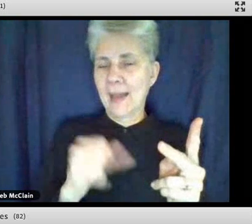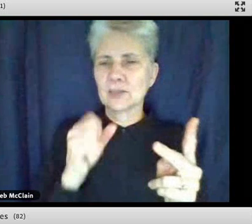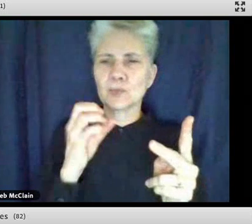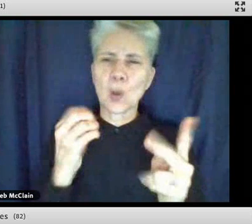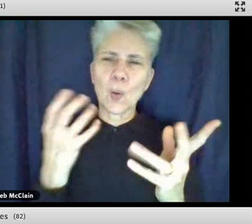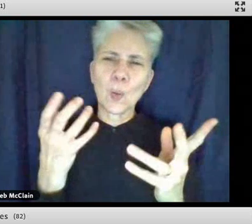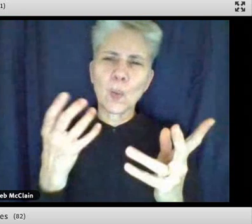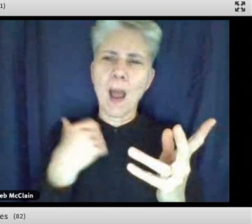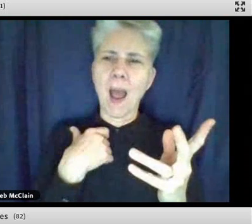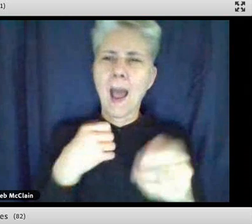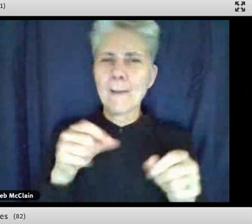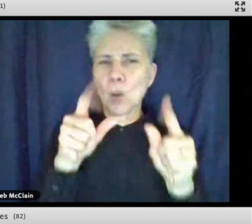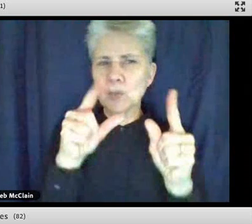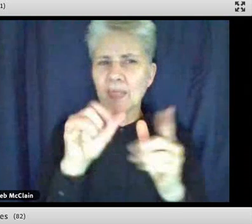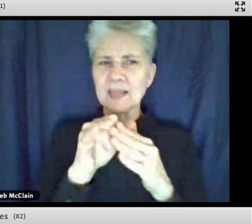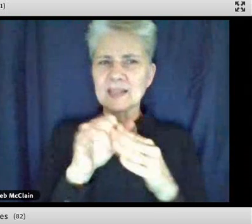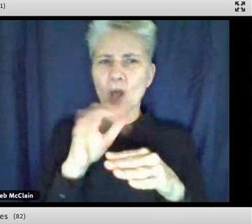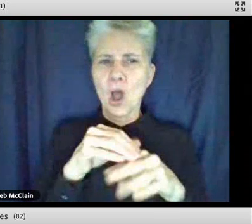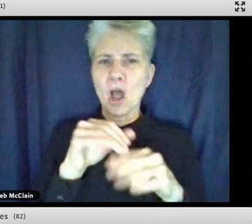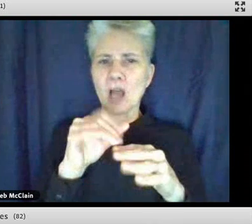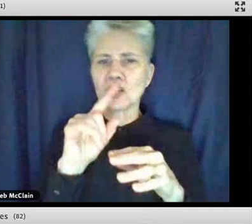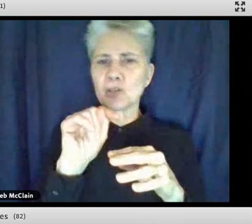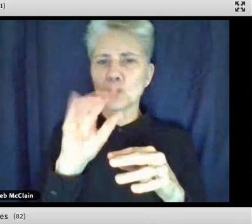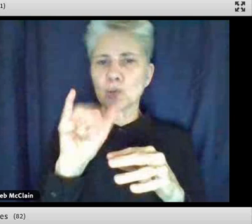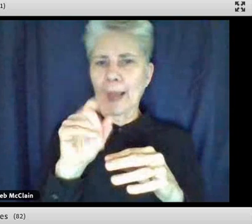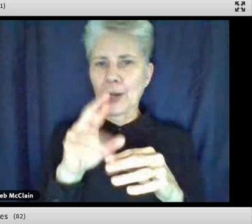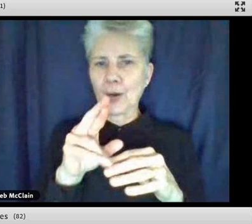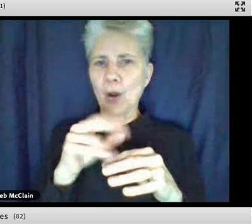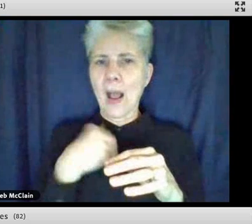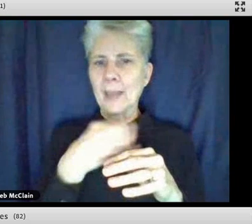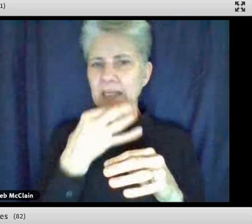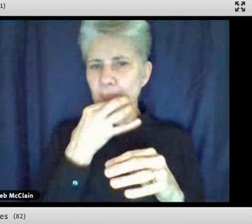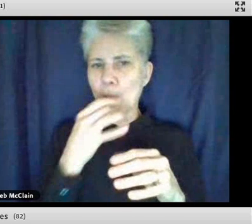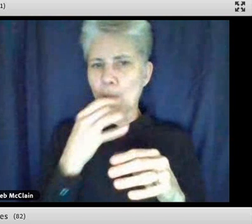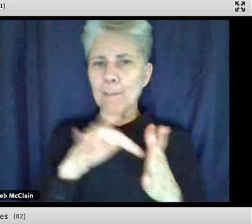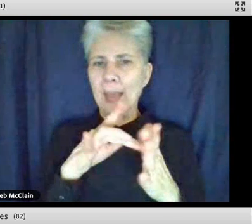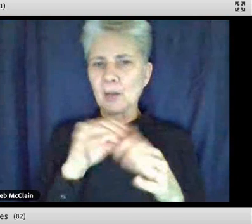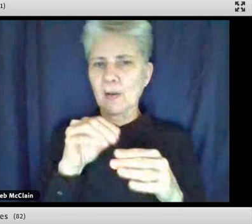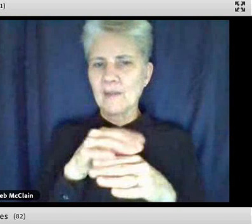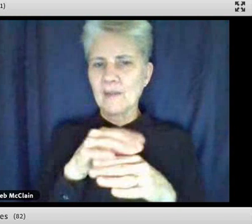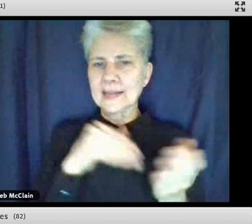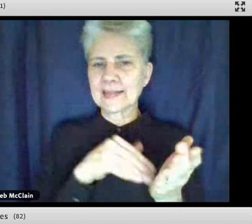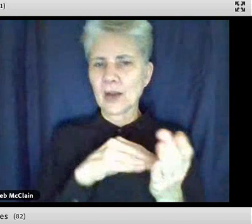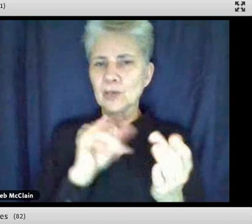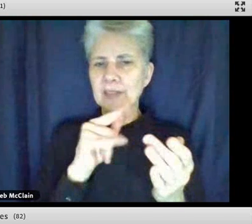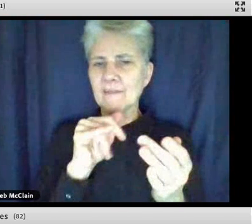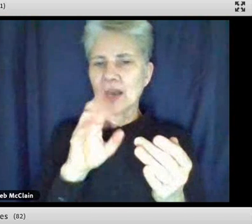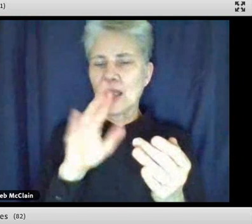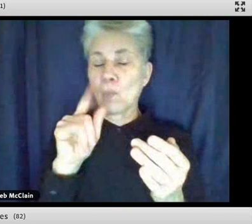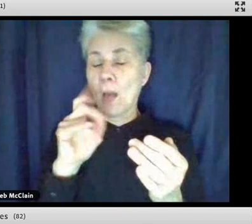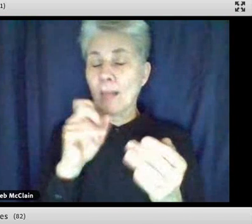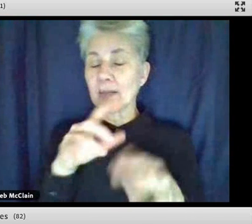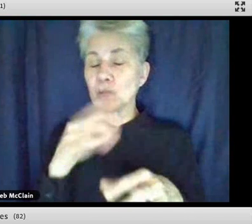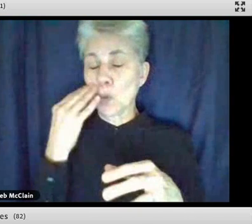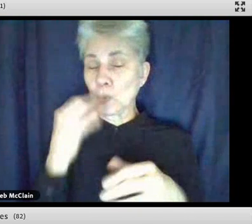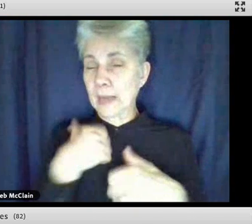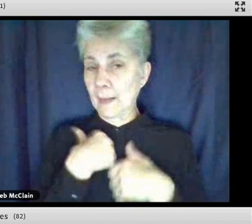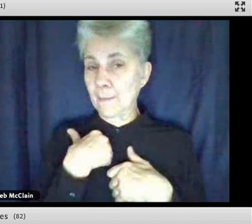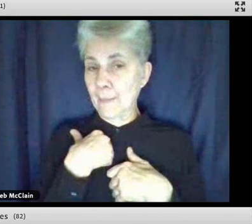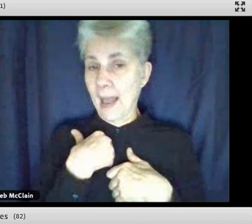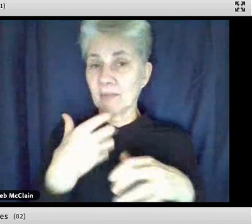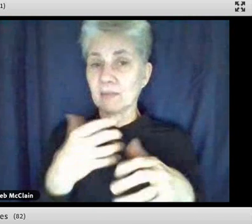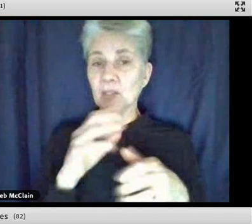posted this on Twitter. I'm expert medical advice, Dr. Stephanie Rollins. Did you know that taking a bath can help cure the coronavirus?